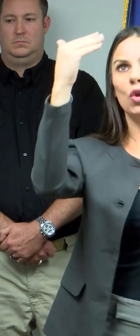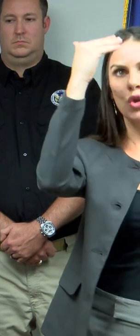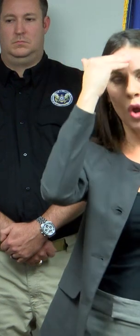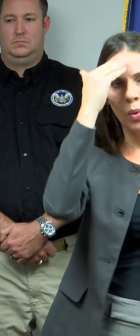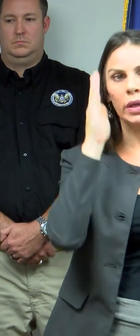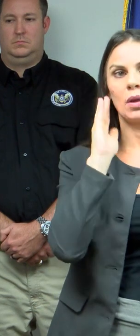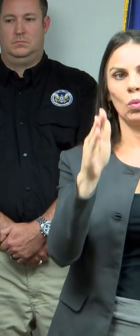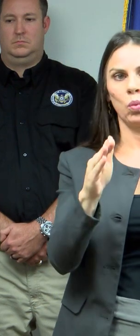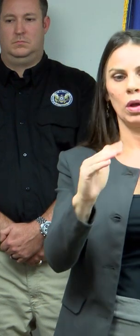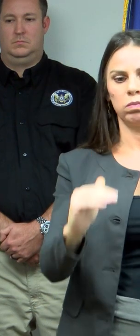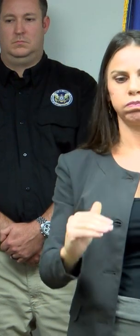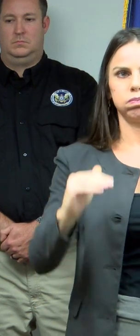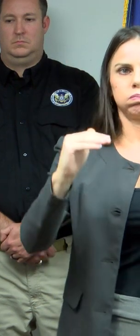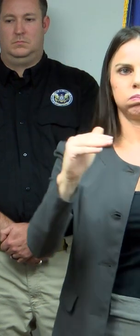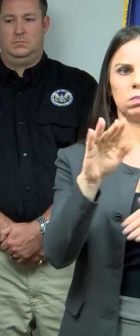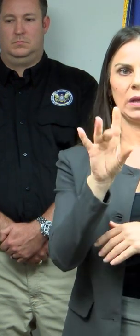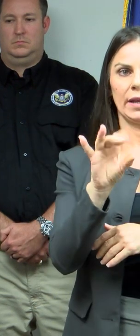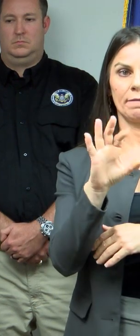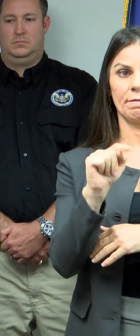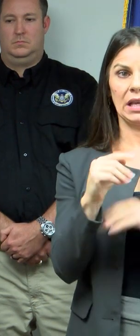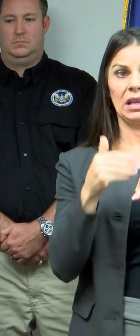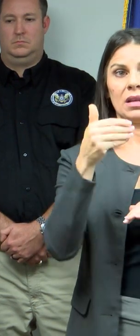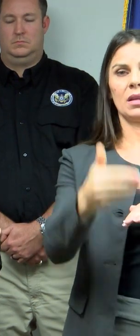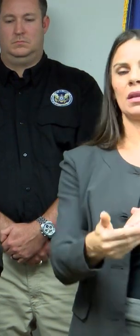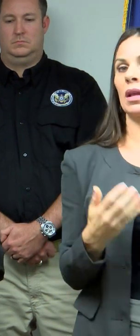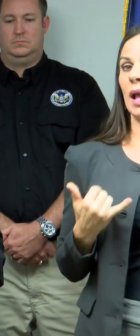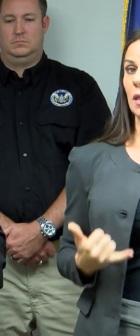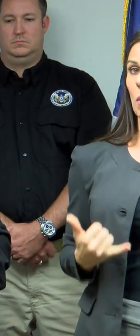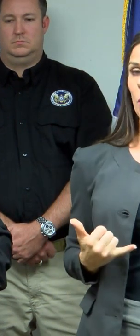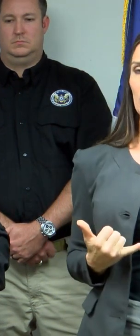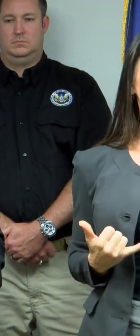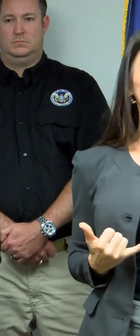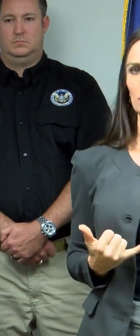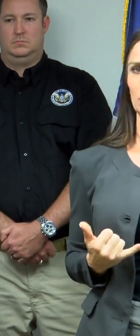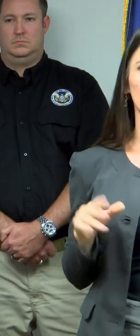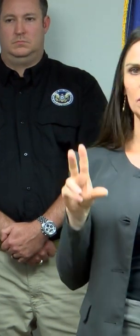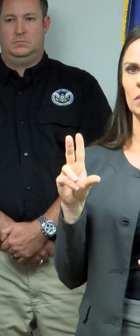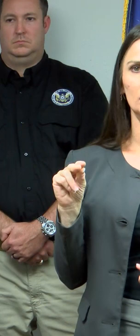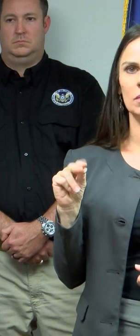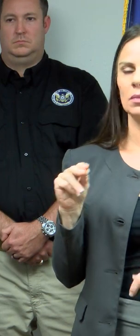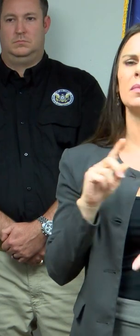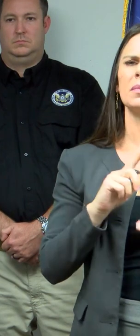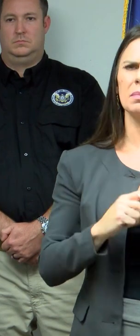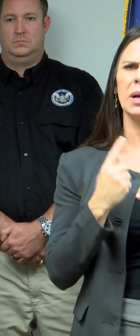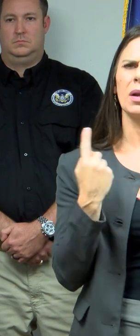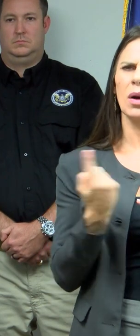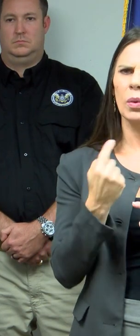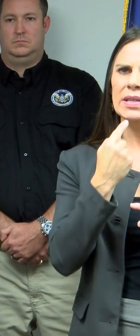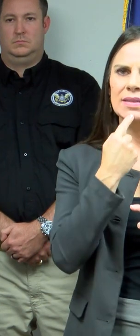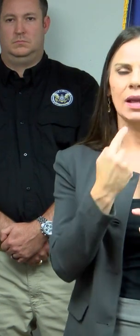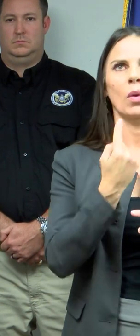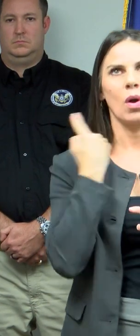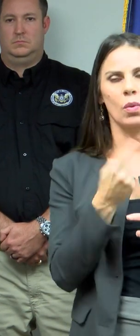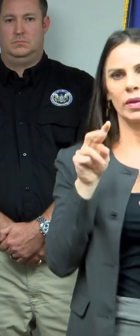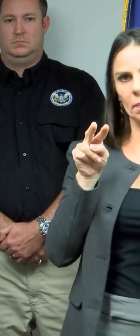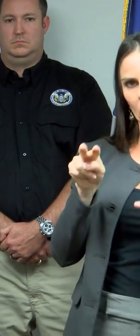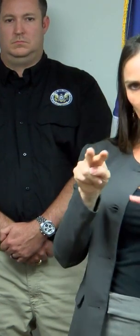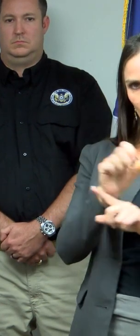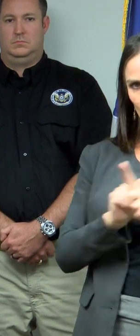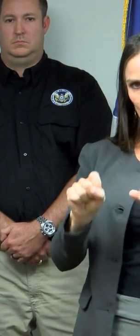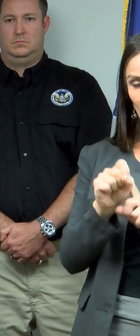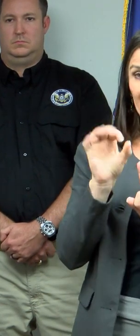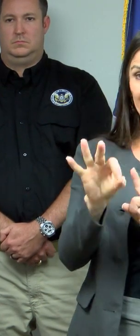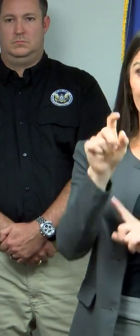the moment, no. But the thing about it is, like we always say, we are constantly monitoring the situation. If it is